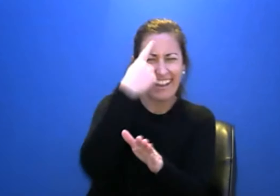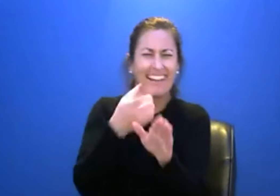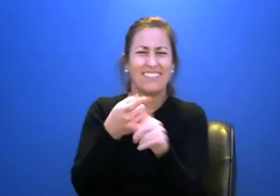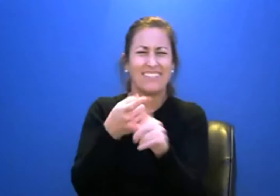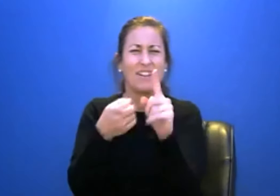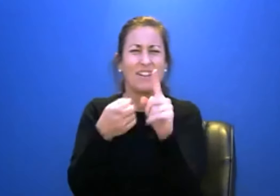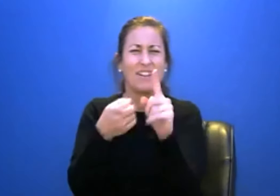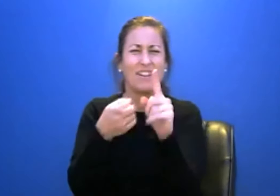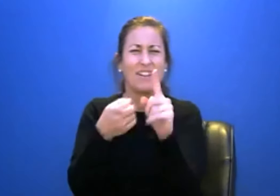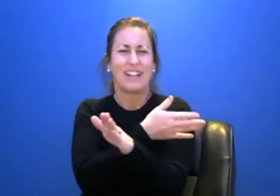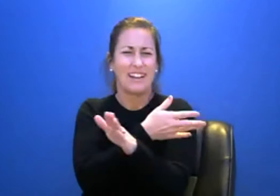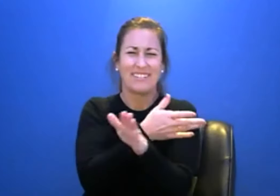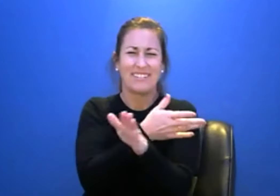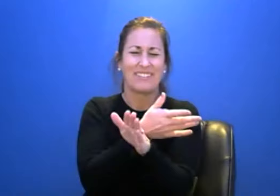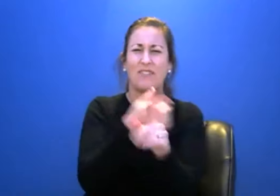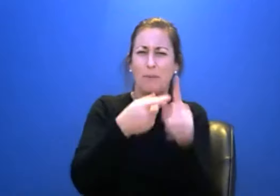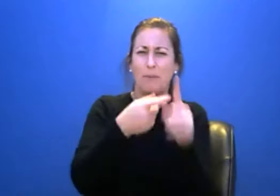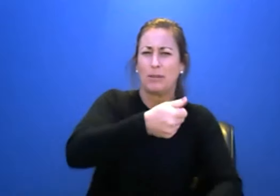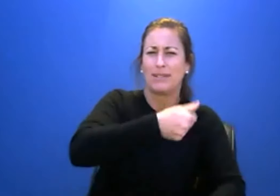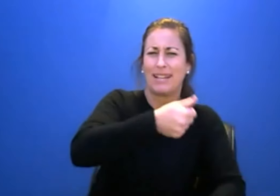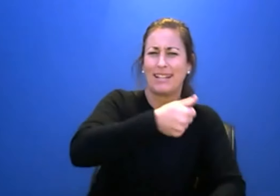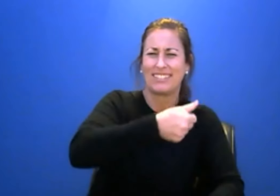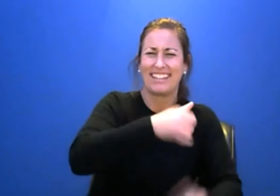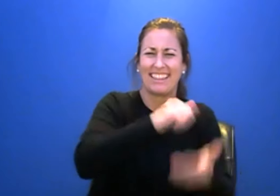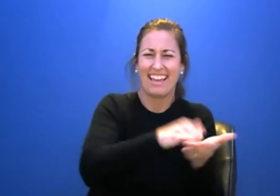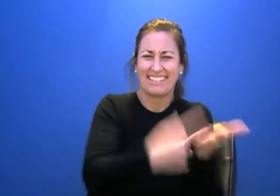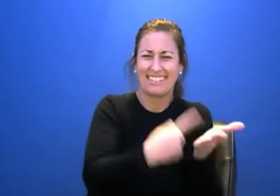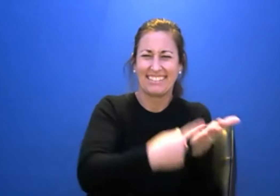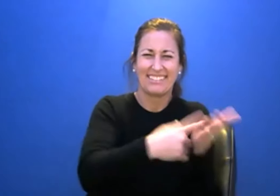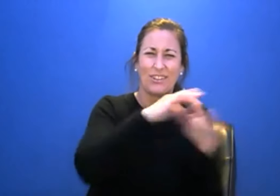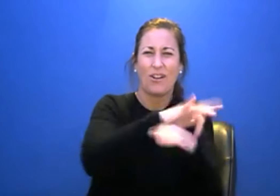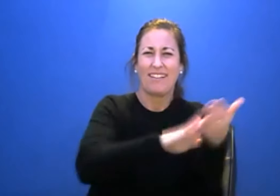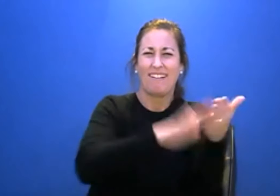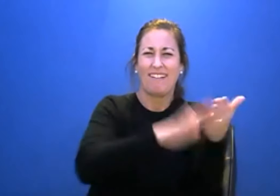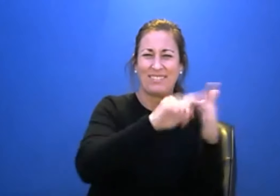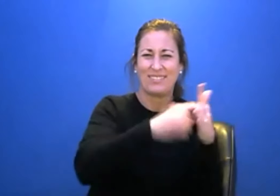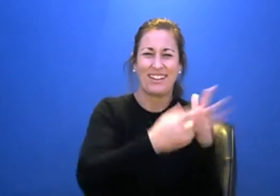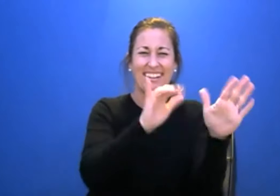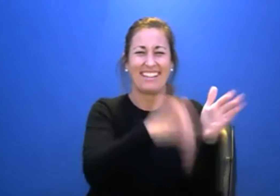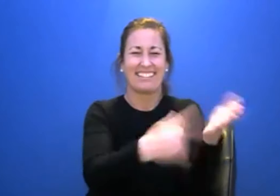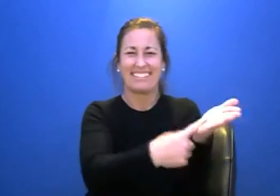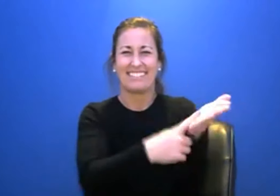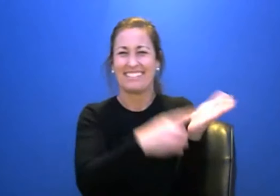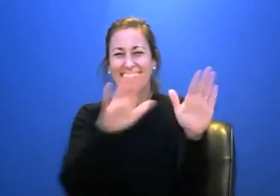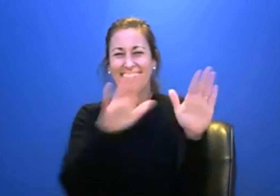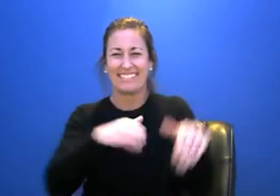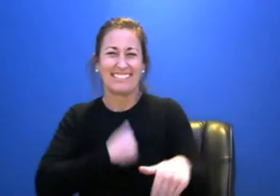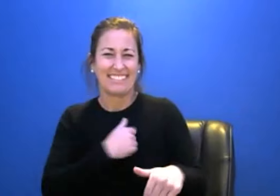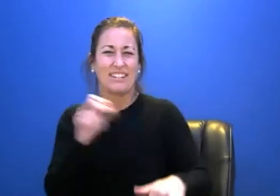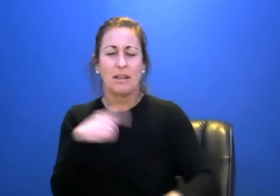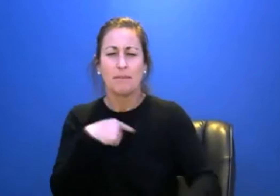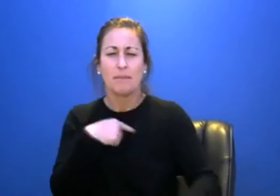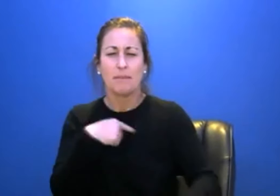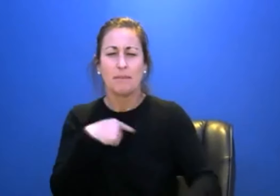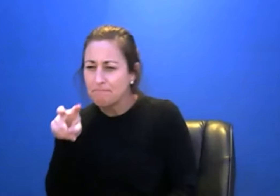previous presentation. I think that's what I'm doing. I think I'm reading questions from the previous presentation. But let me look and see.